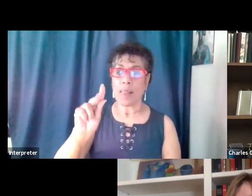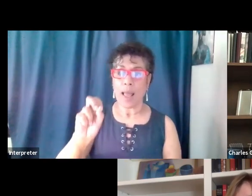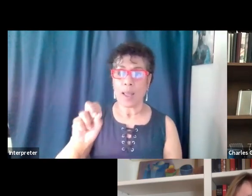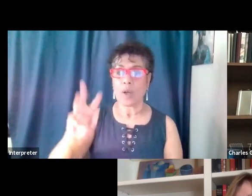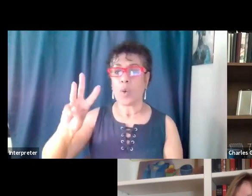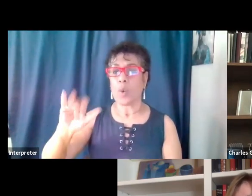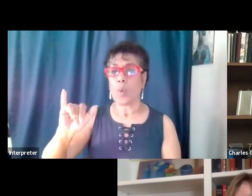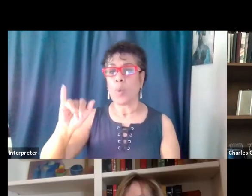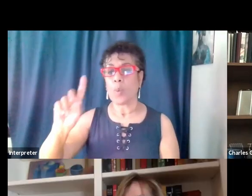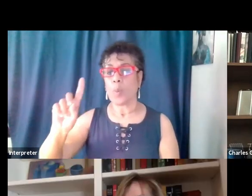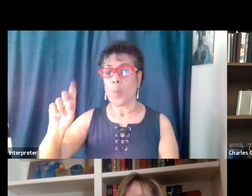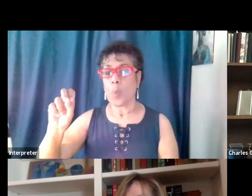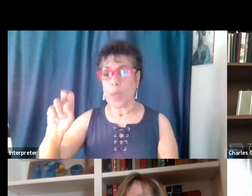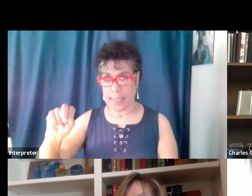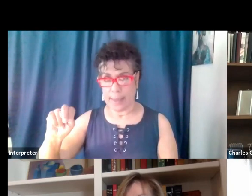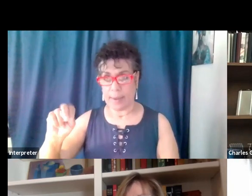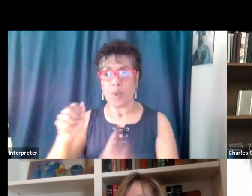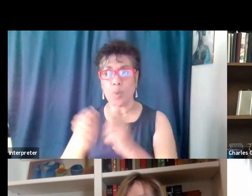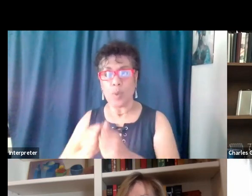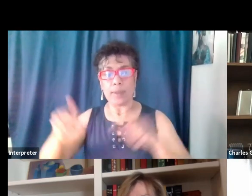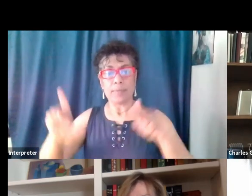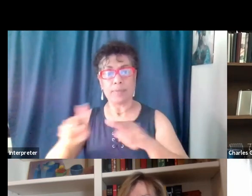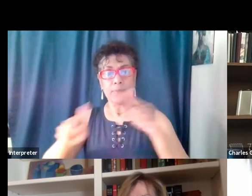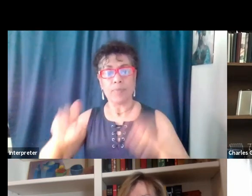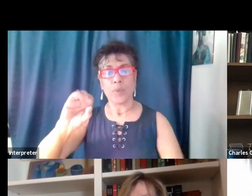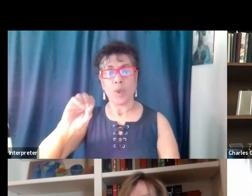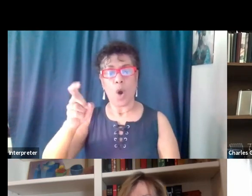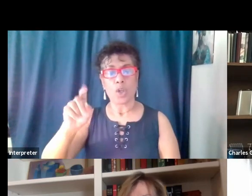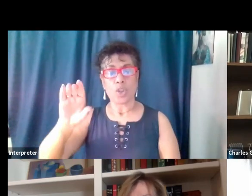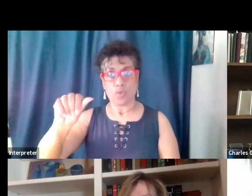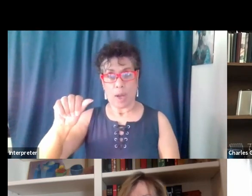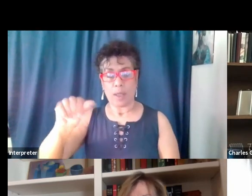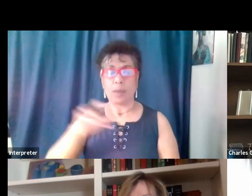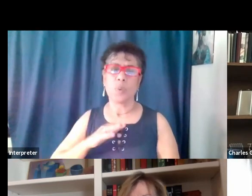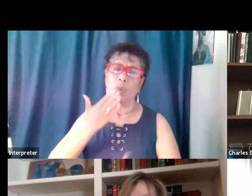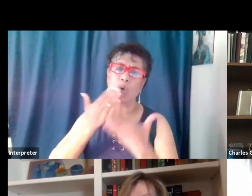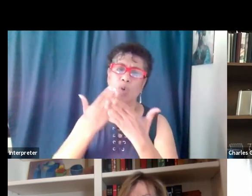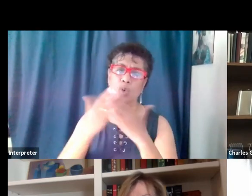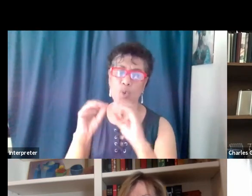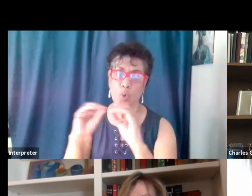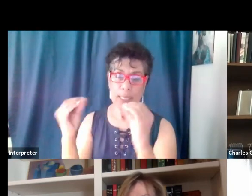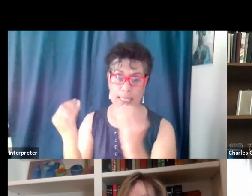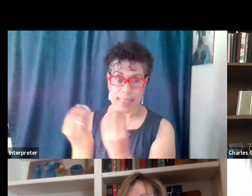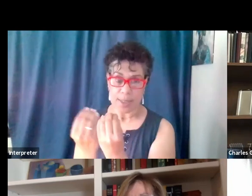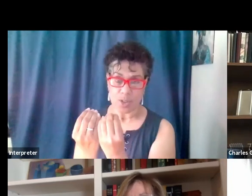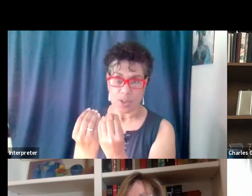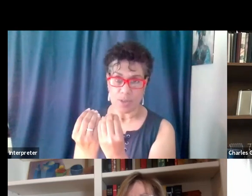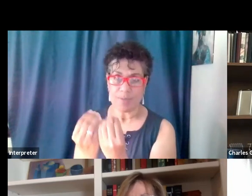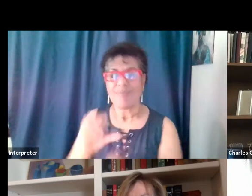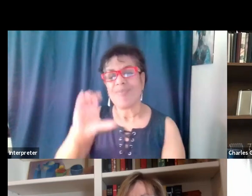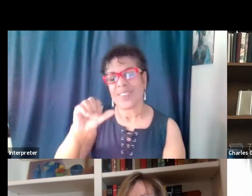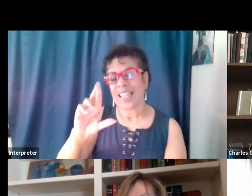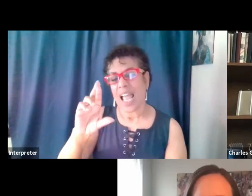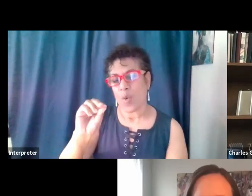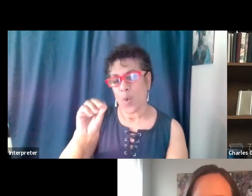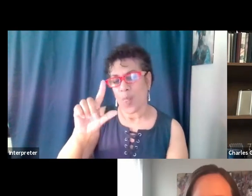Me Too Orchestra. They are a wonderful organization that I will let Caroline